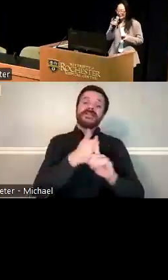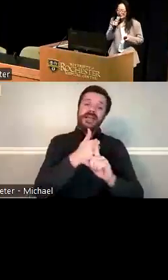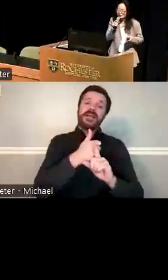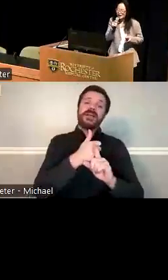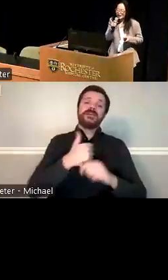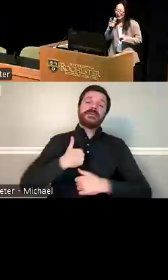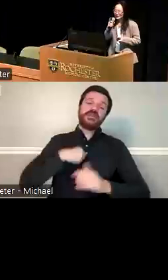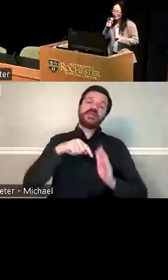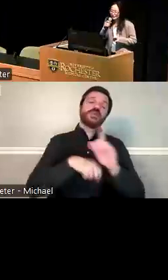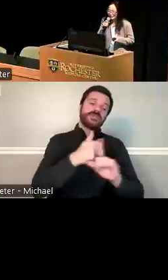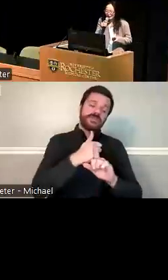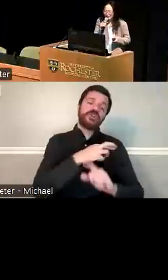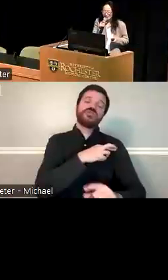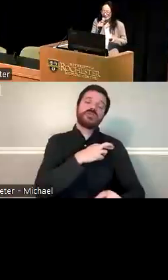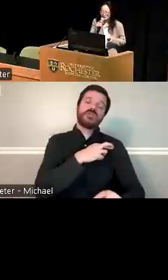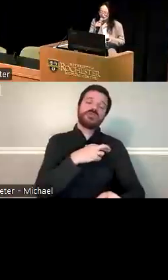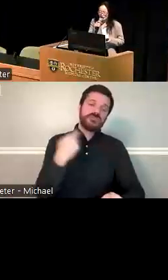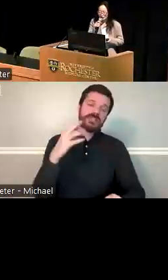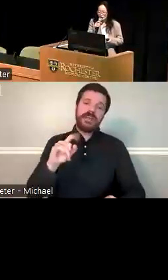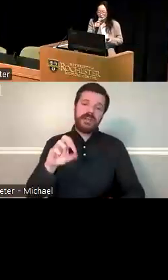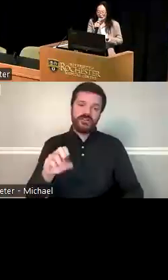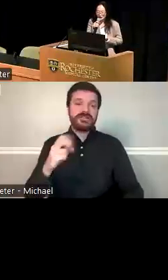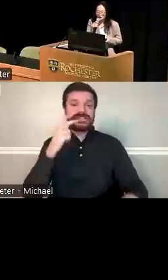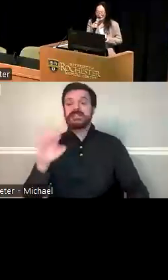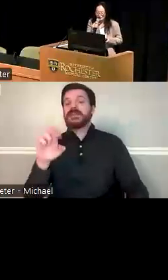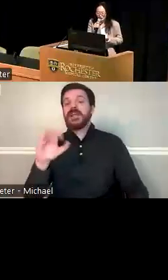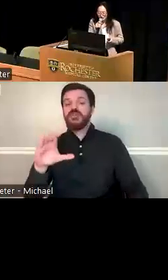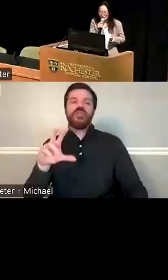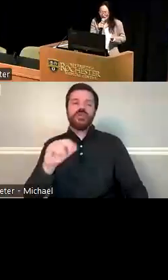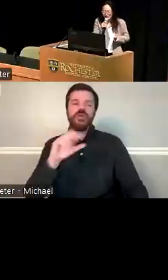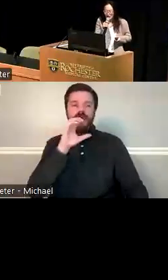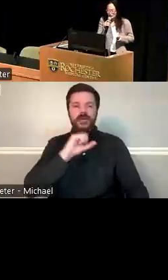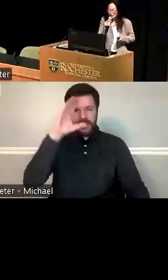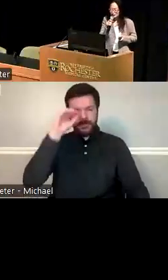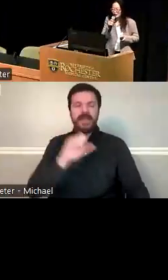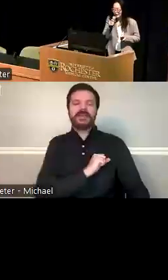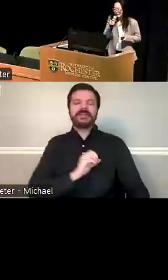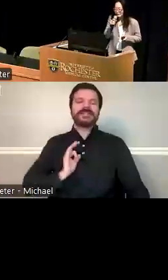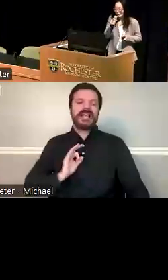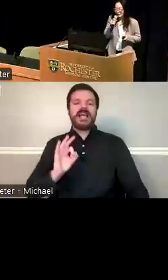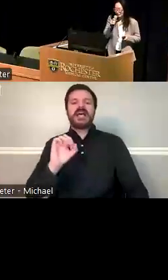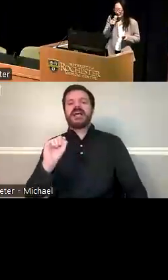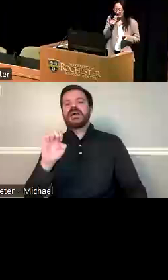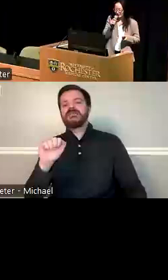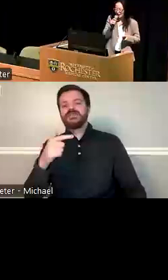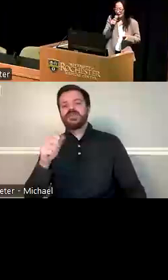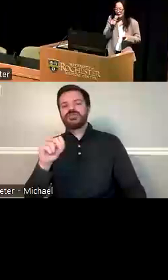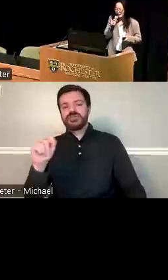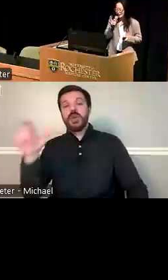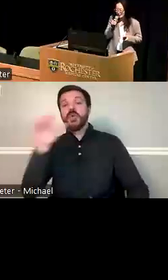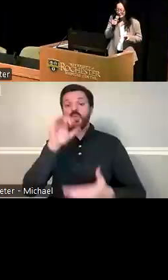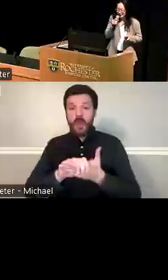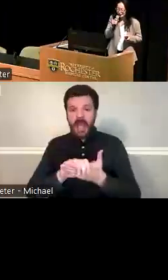risk factors. And so you can see Eric as a 30-year-old male staff sergeant whose wife had an affair